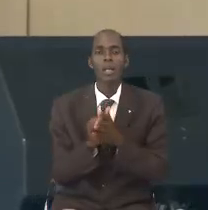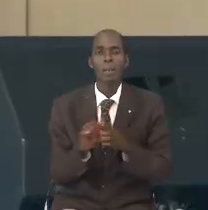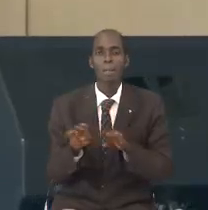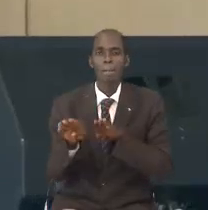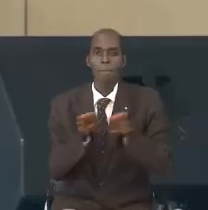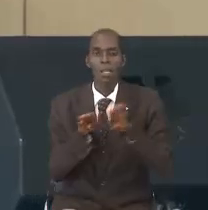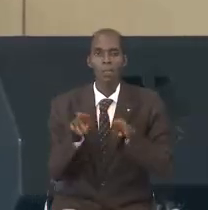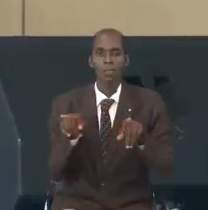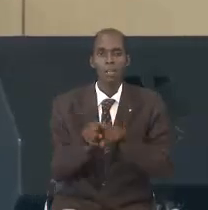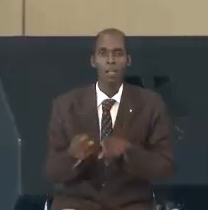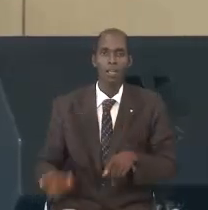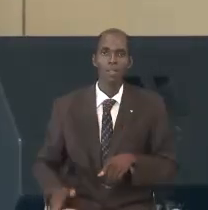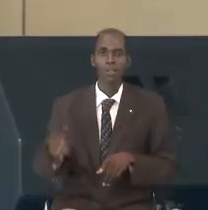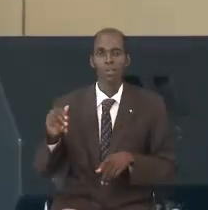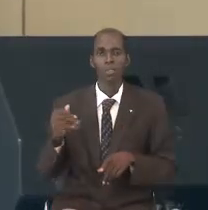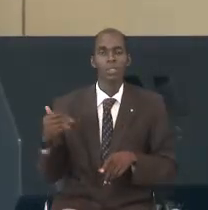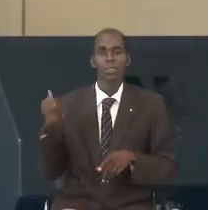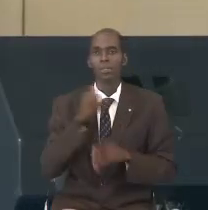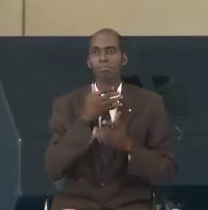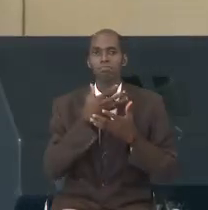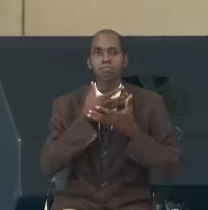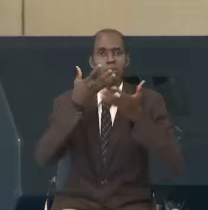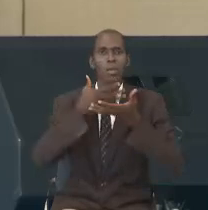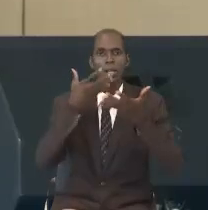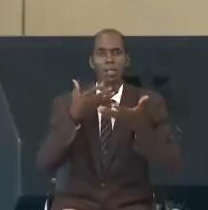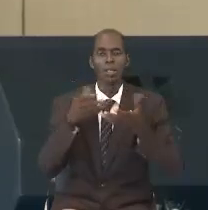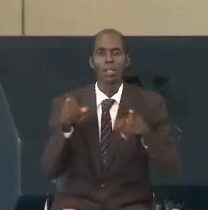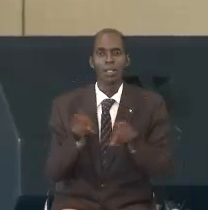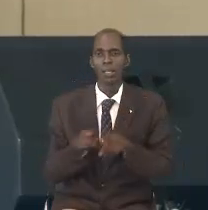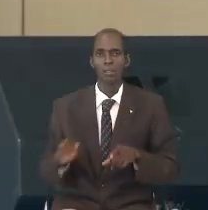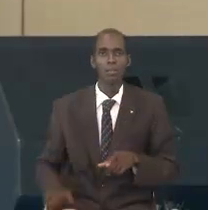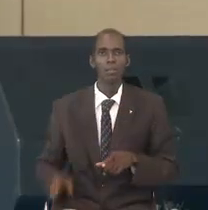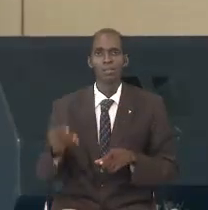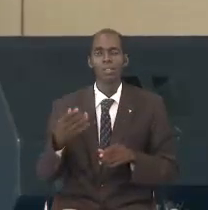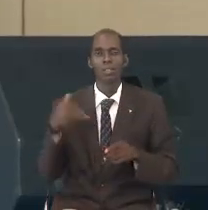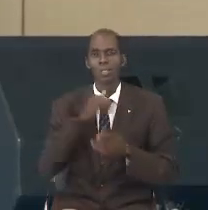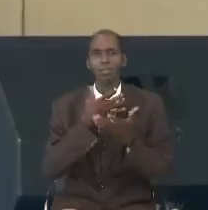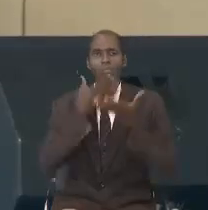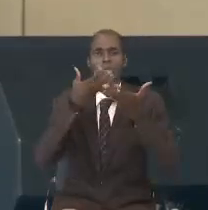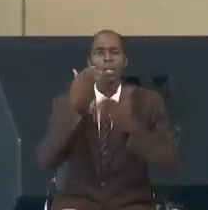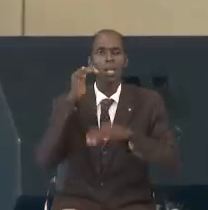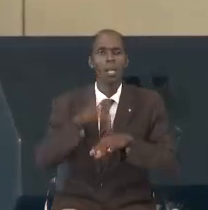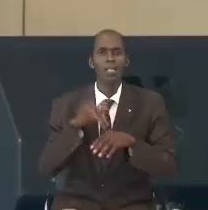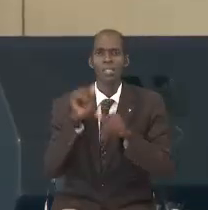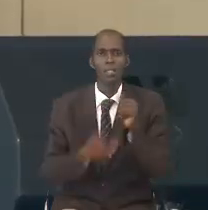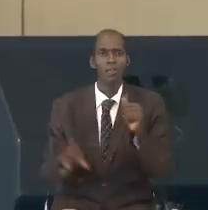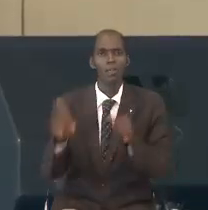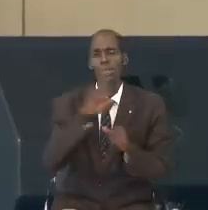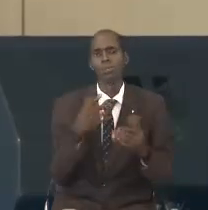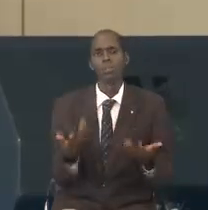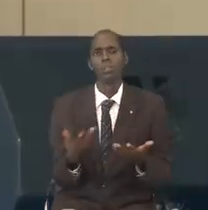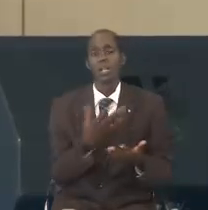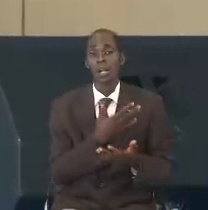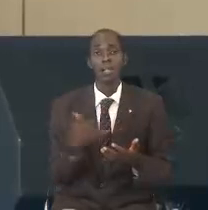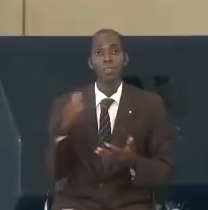bark at the bone. They bark at everybody. They snap everybody. And they can